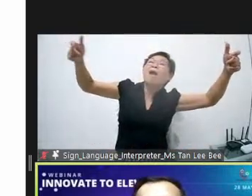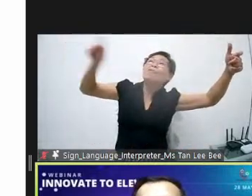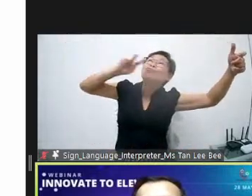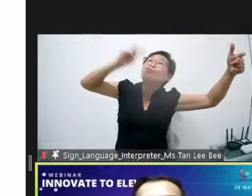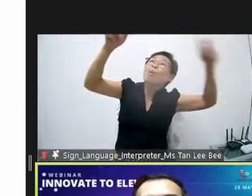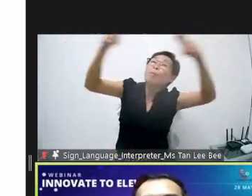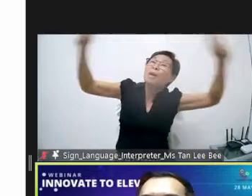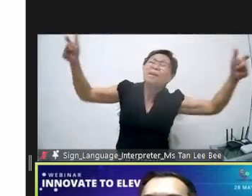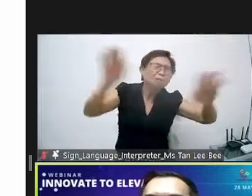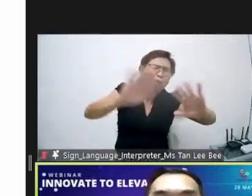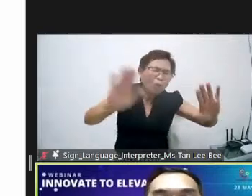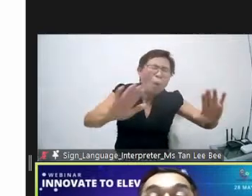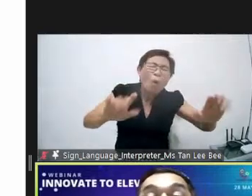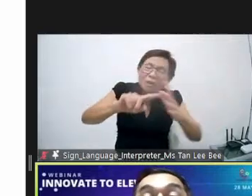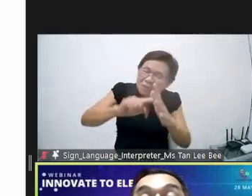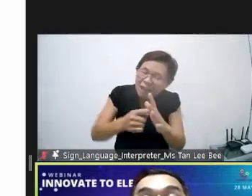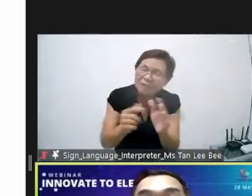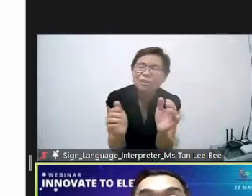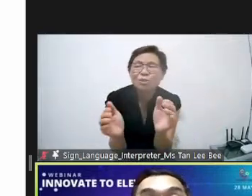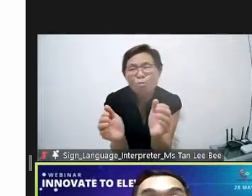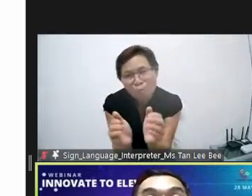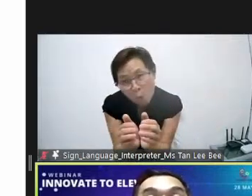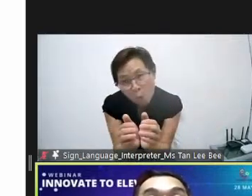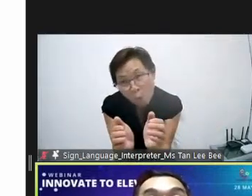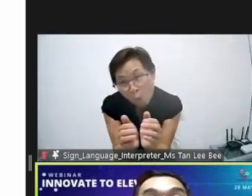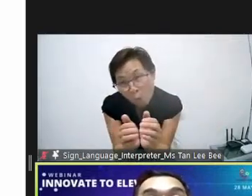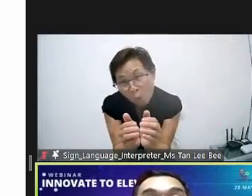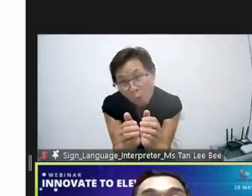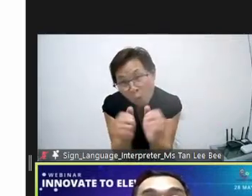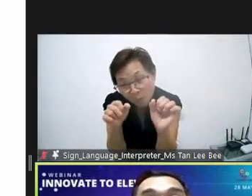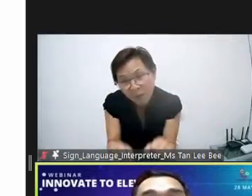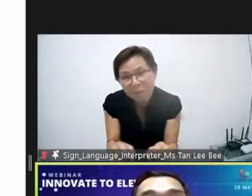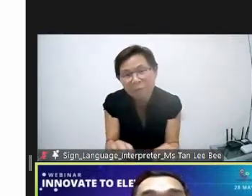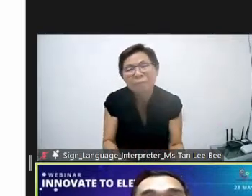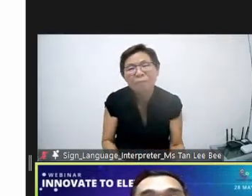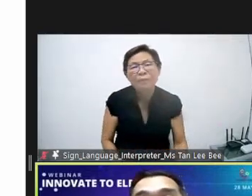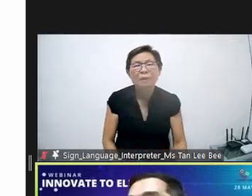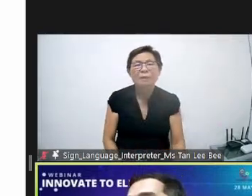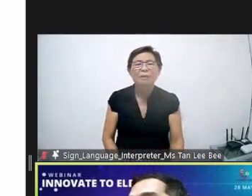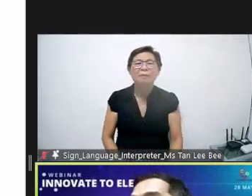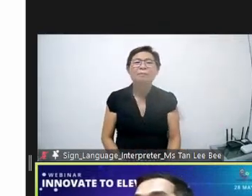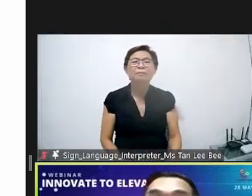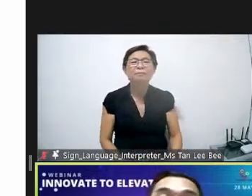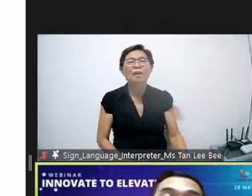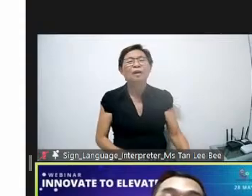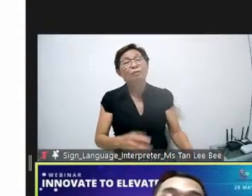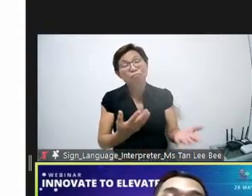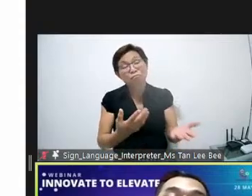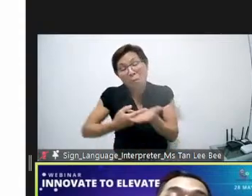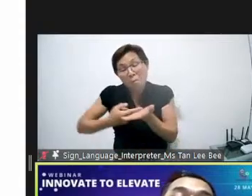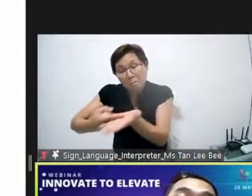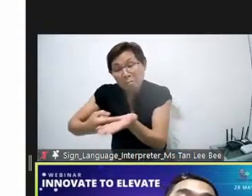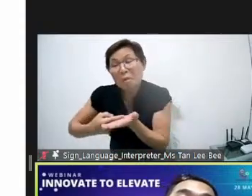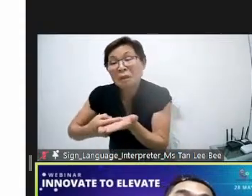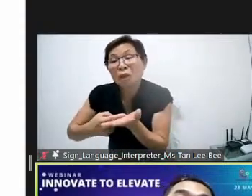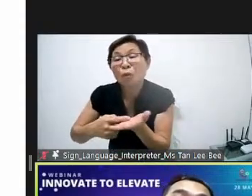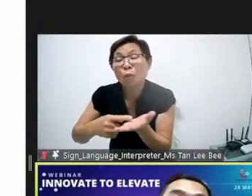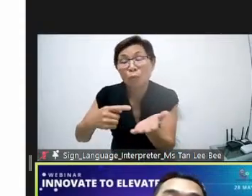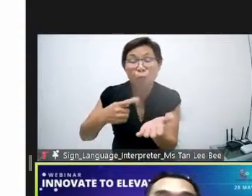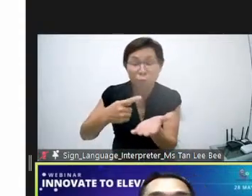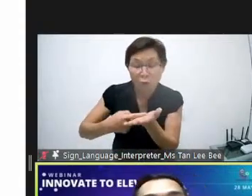start it very small things. Okay. Yeah, of course, when we talk about innovation, still I've been